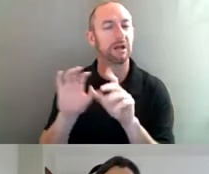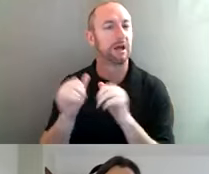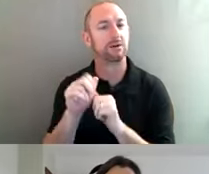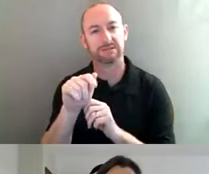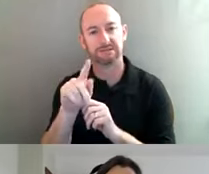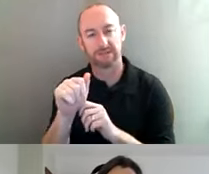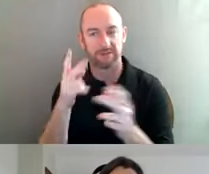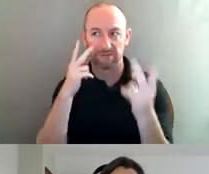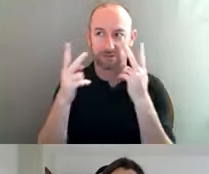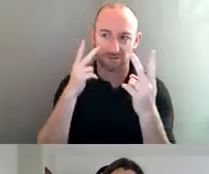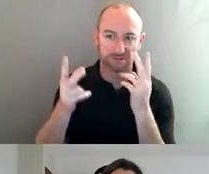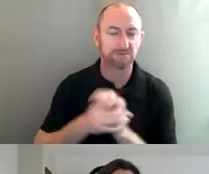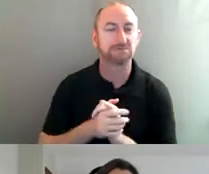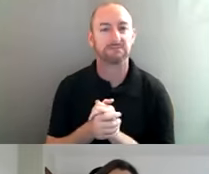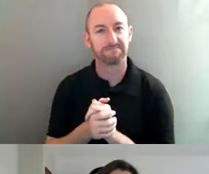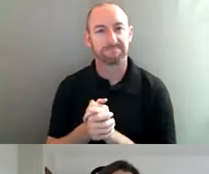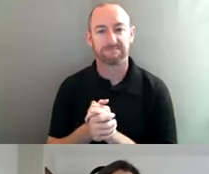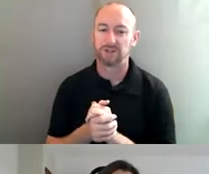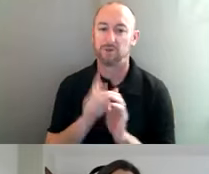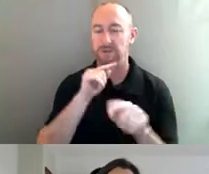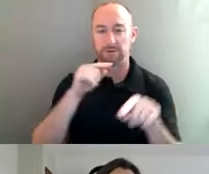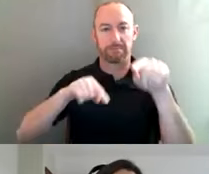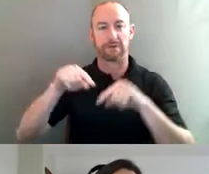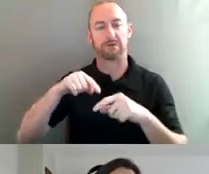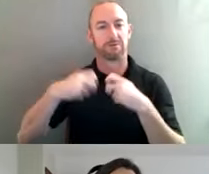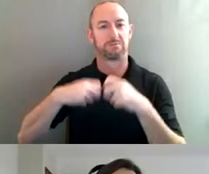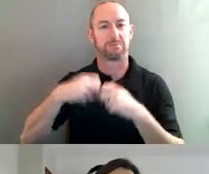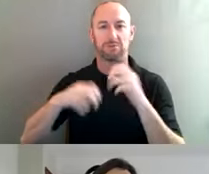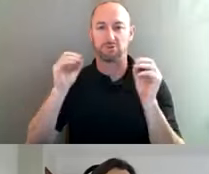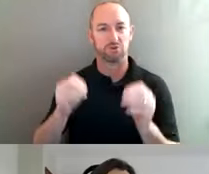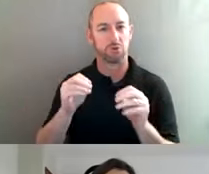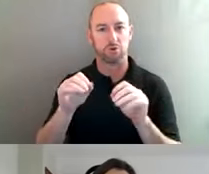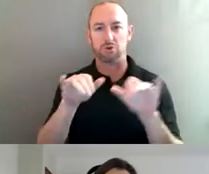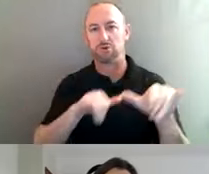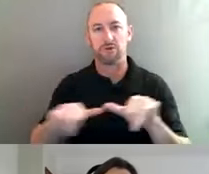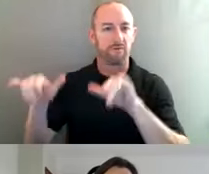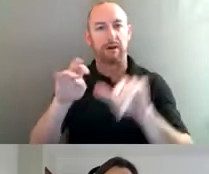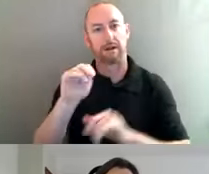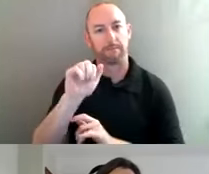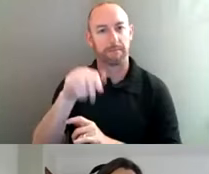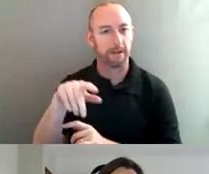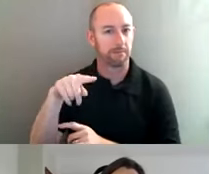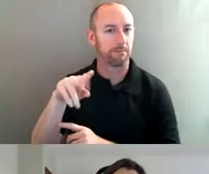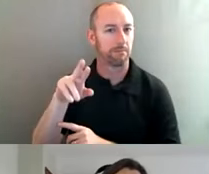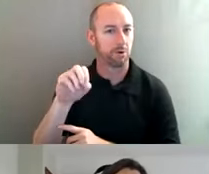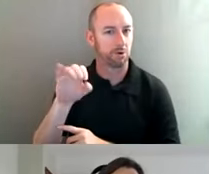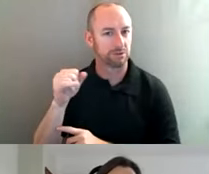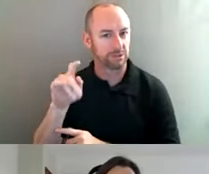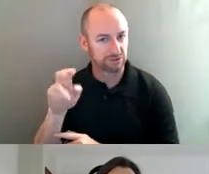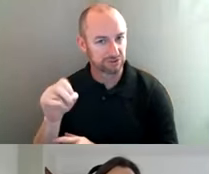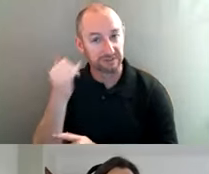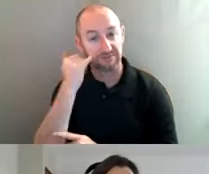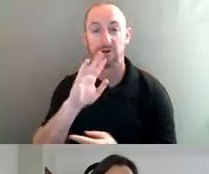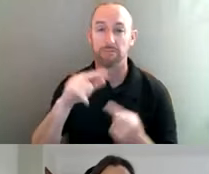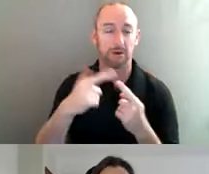gets visualized. I mean, this goes back to the problem that there's no unicorn map projection. And when we're talking about things like